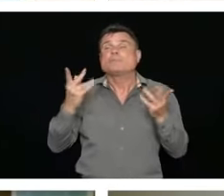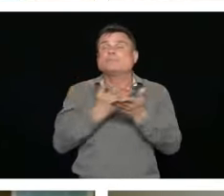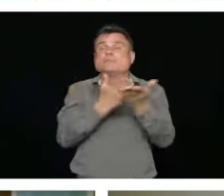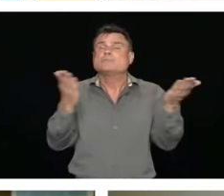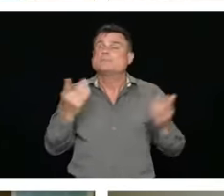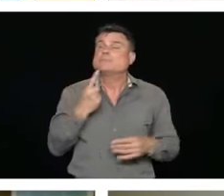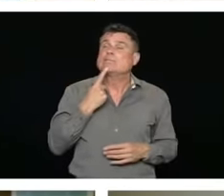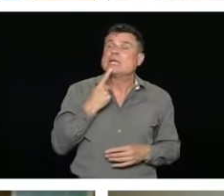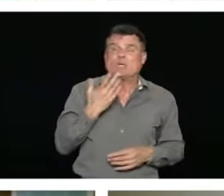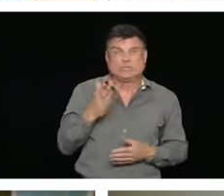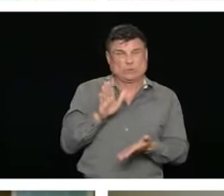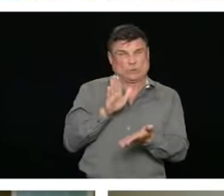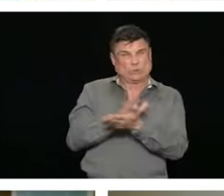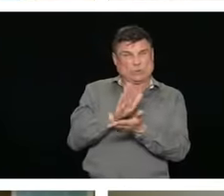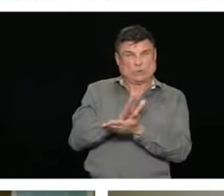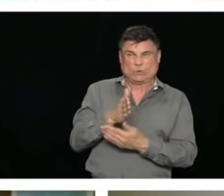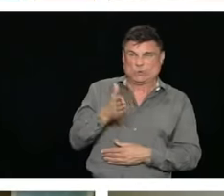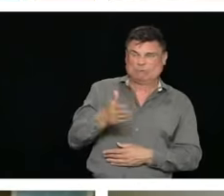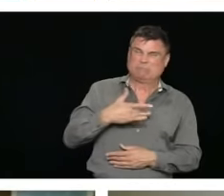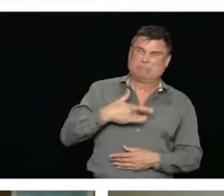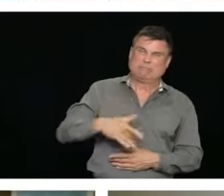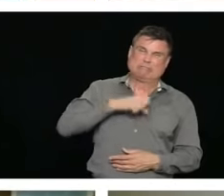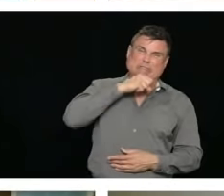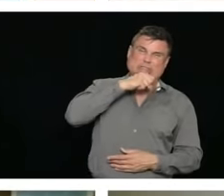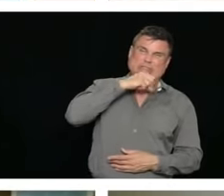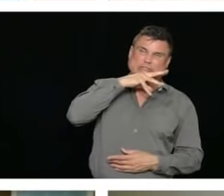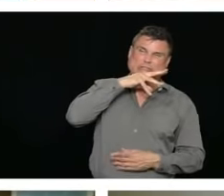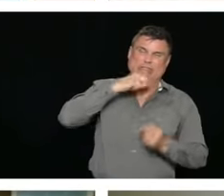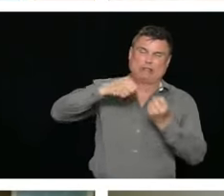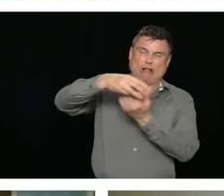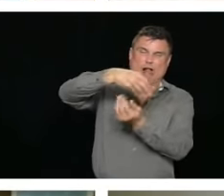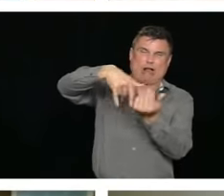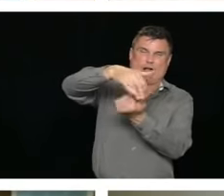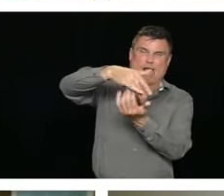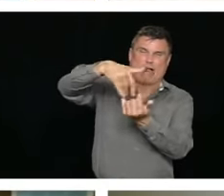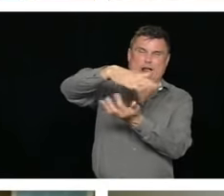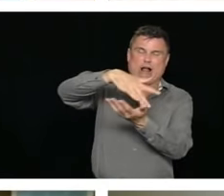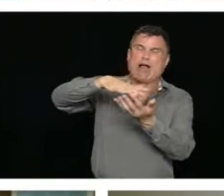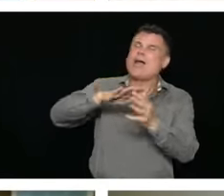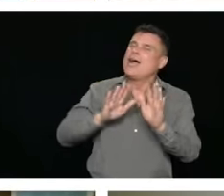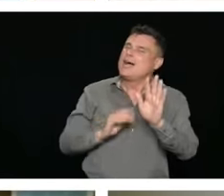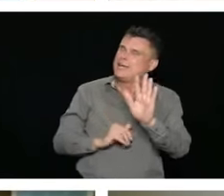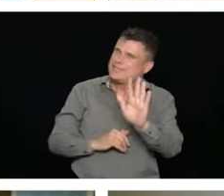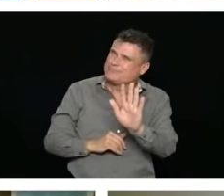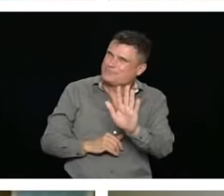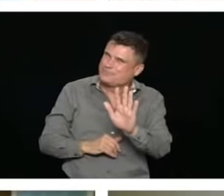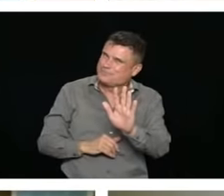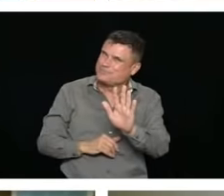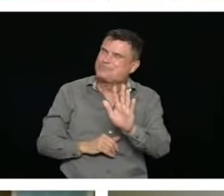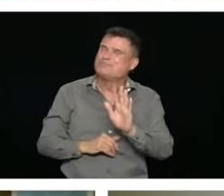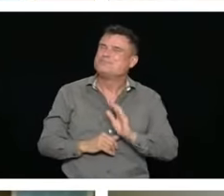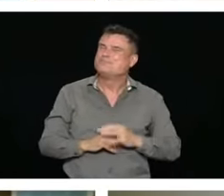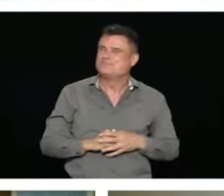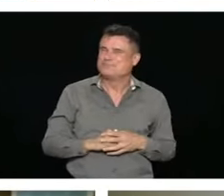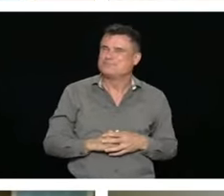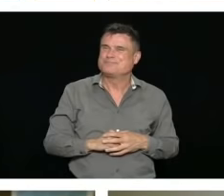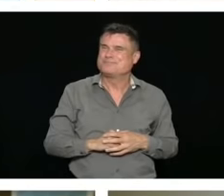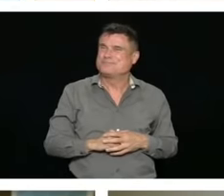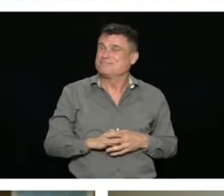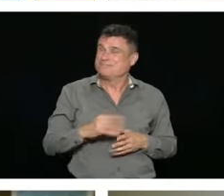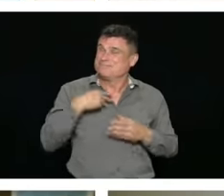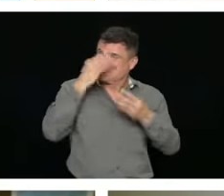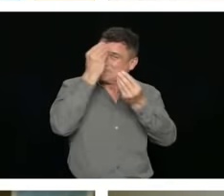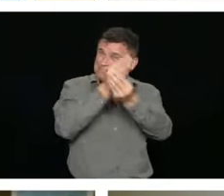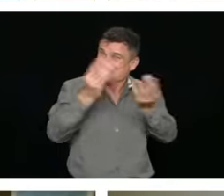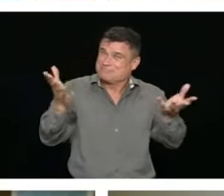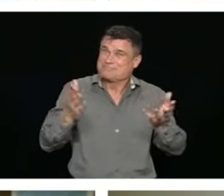way. Right now, like, the schools have never been cleaner than they are right now. Seriously, they